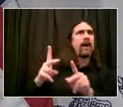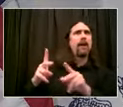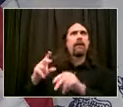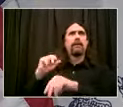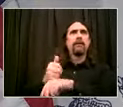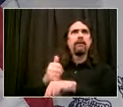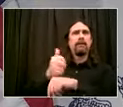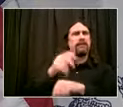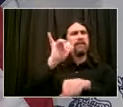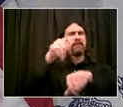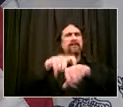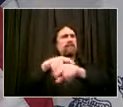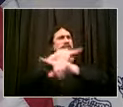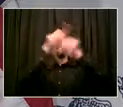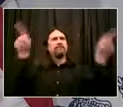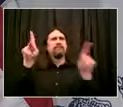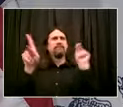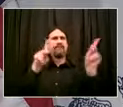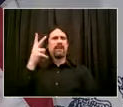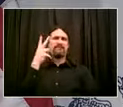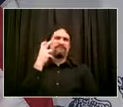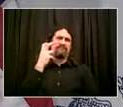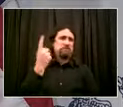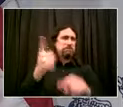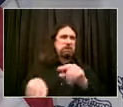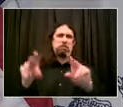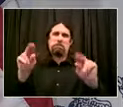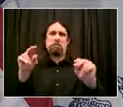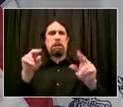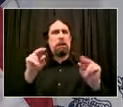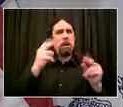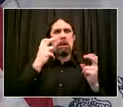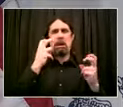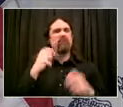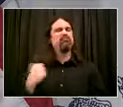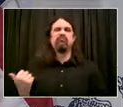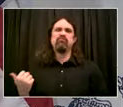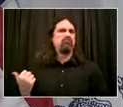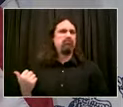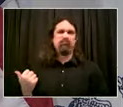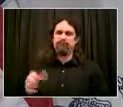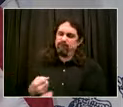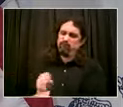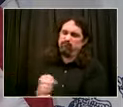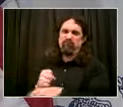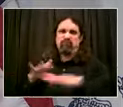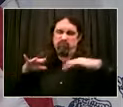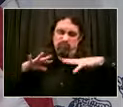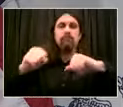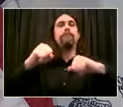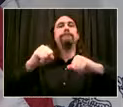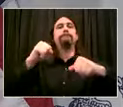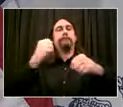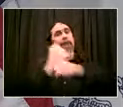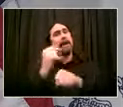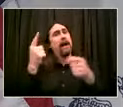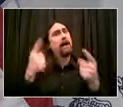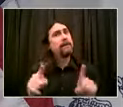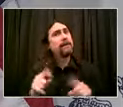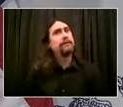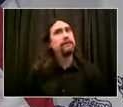Herculean effort to get schools going again in September. Lorraine Grillo and her team led the way. Remember, we used to talk about